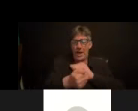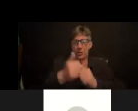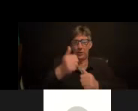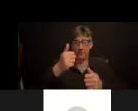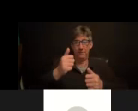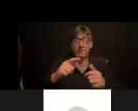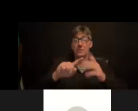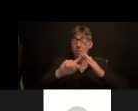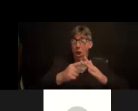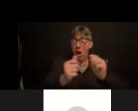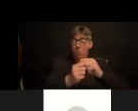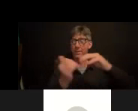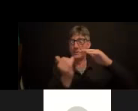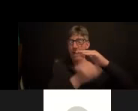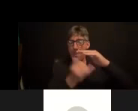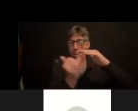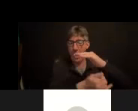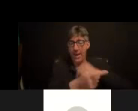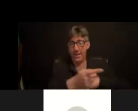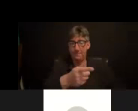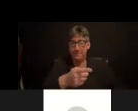starting with the subway system.